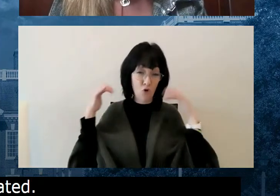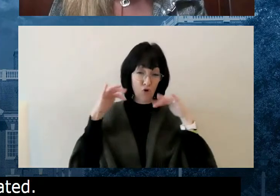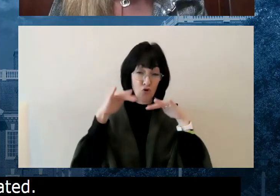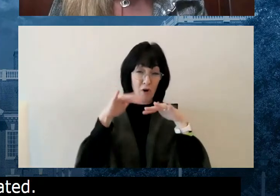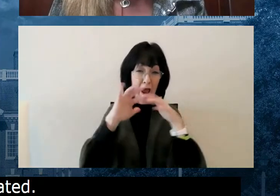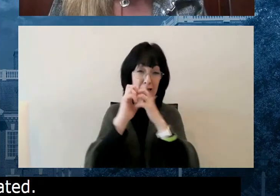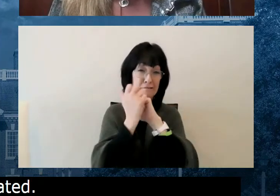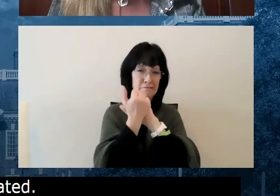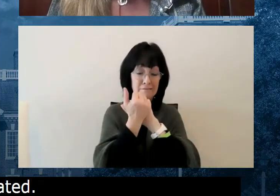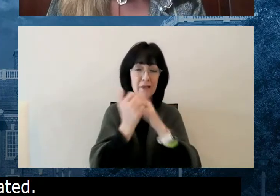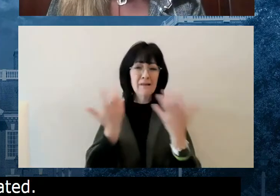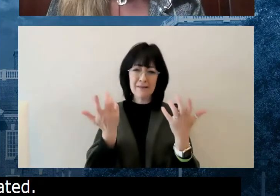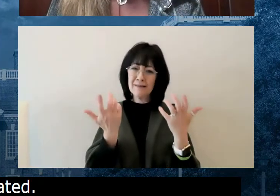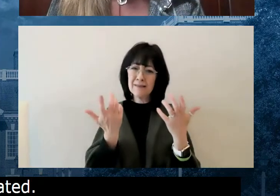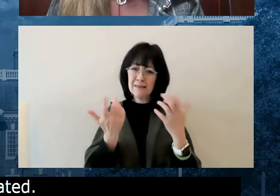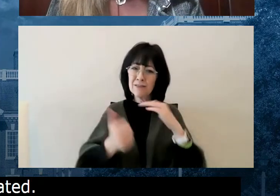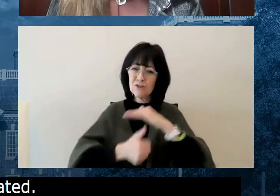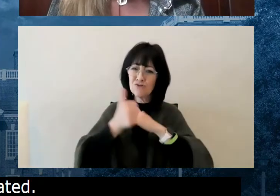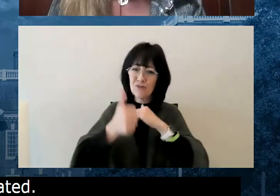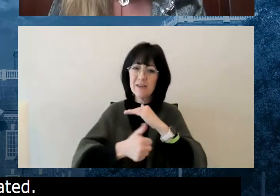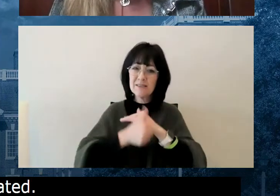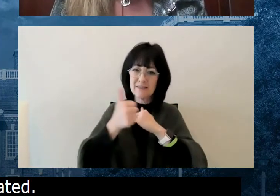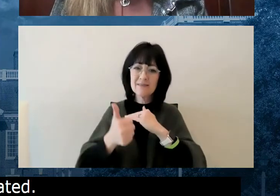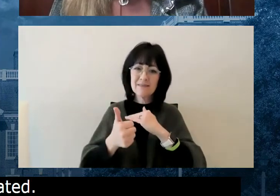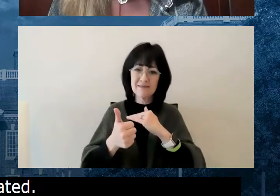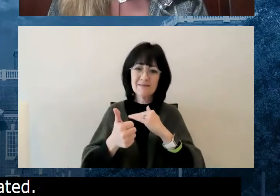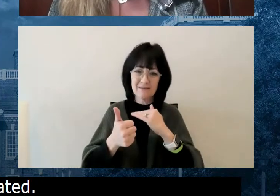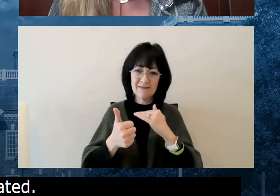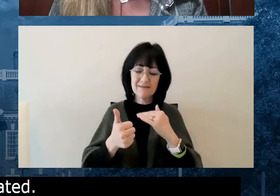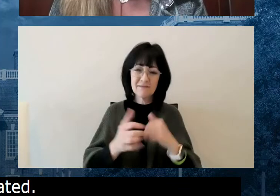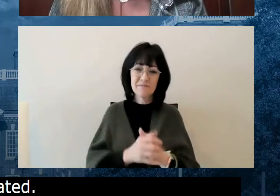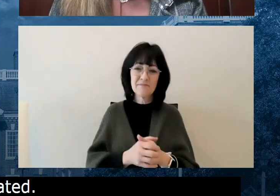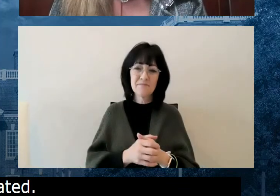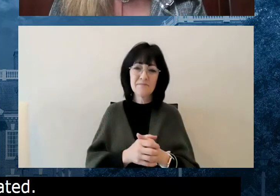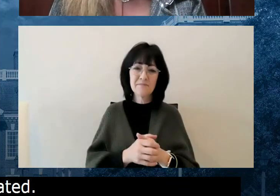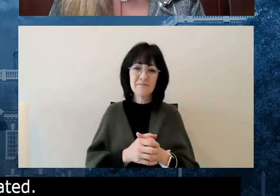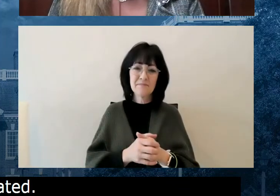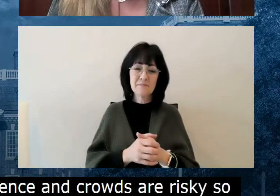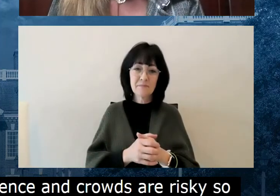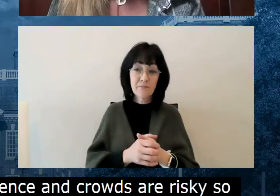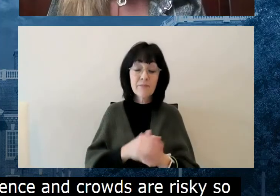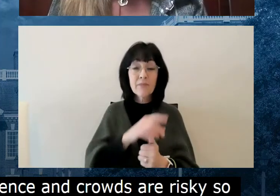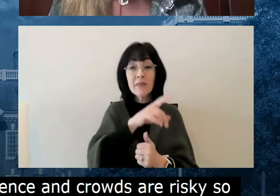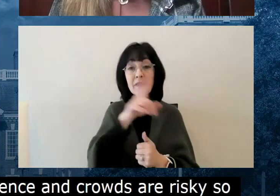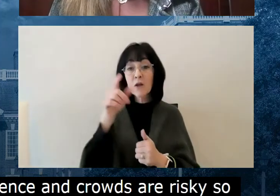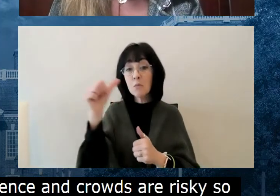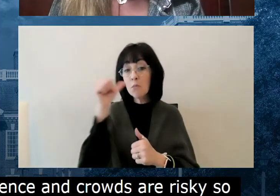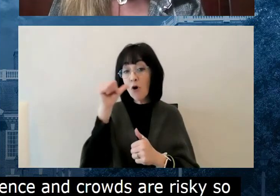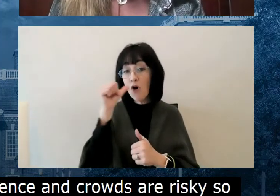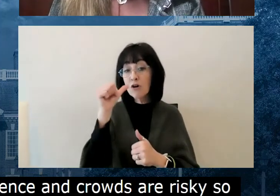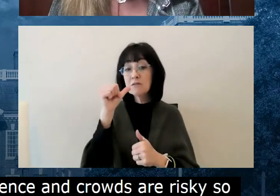in crowded situations is going to remain important. For bars and restaurants, when people